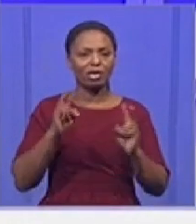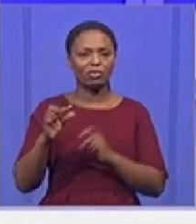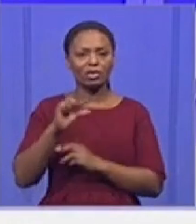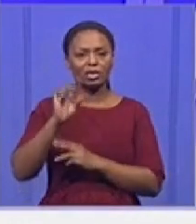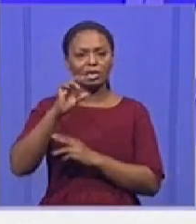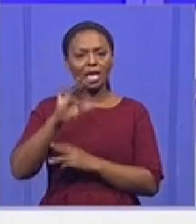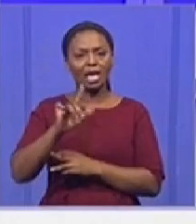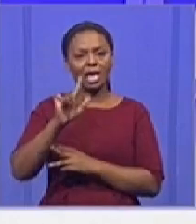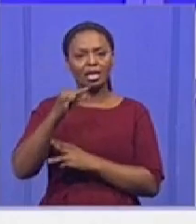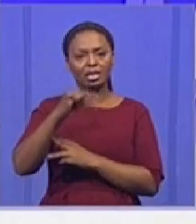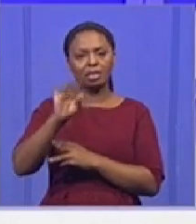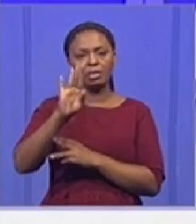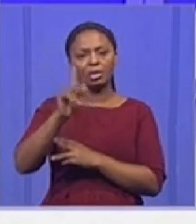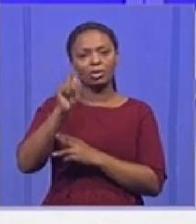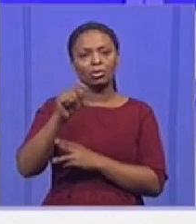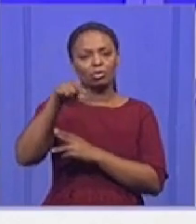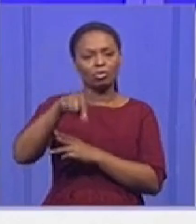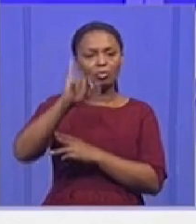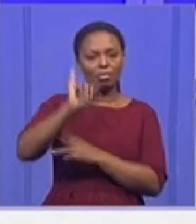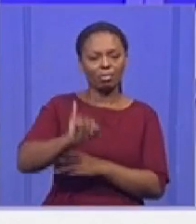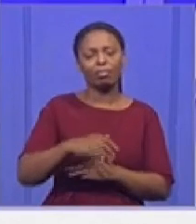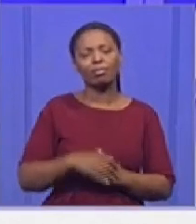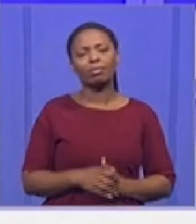sa LGBTQI.